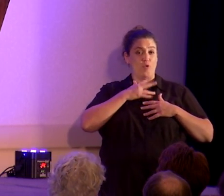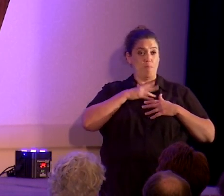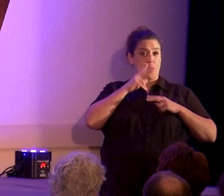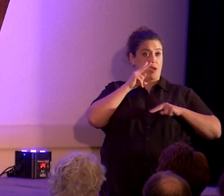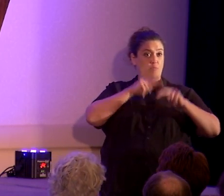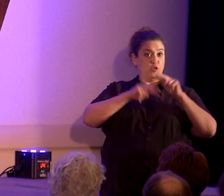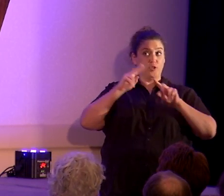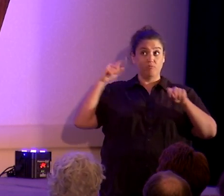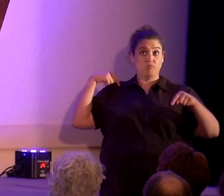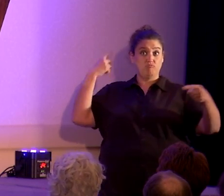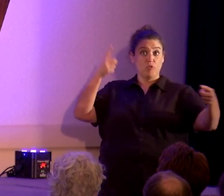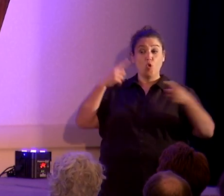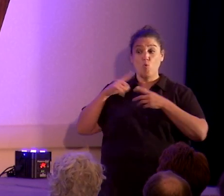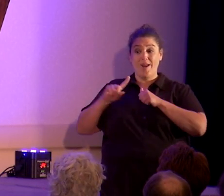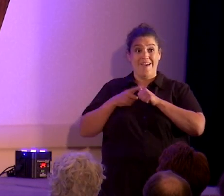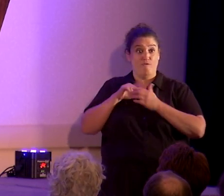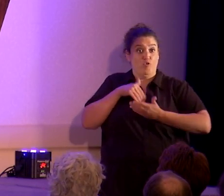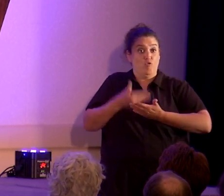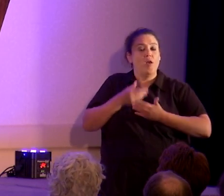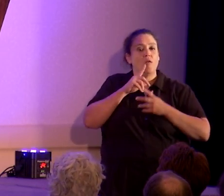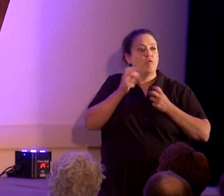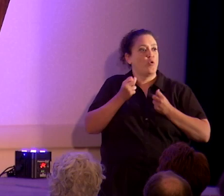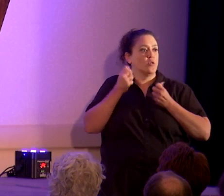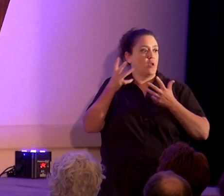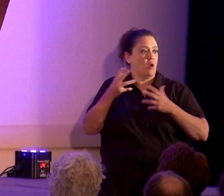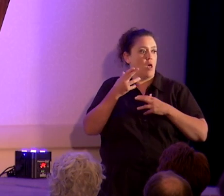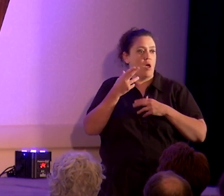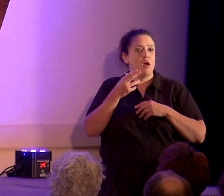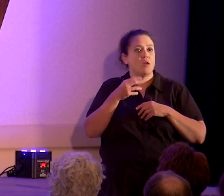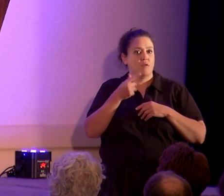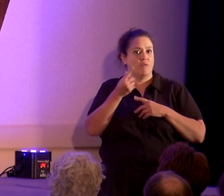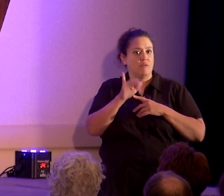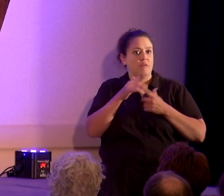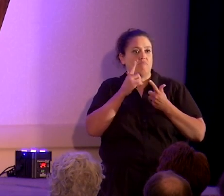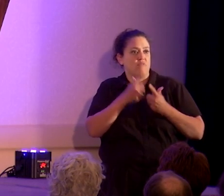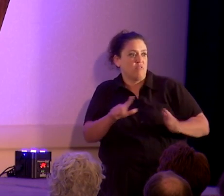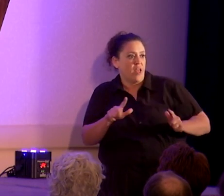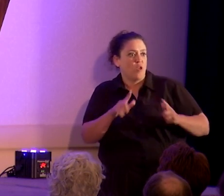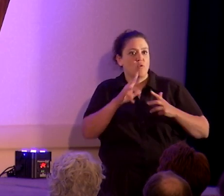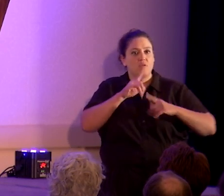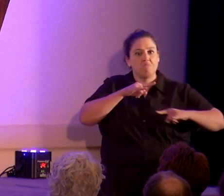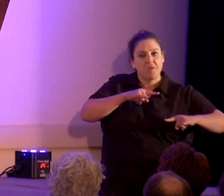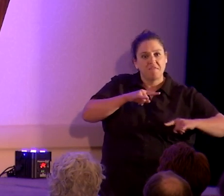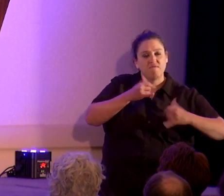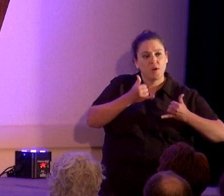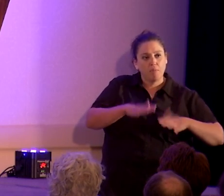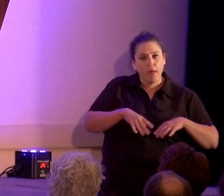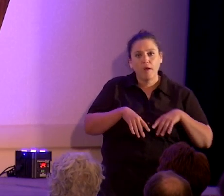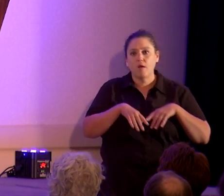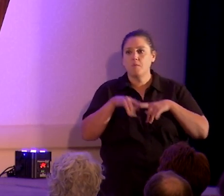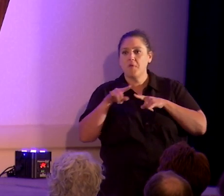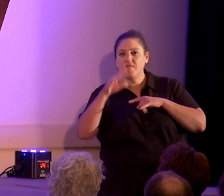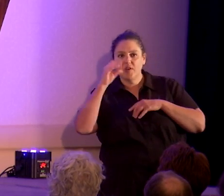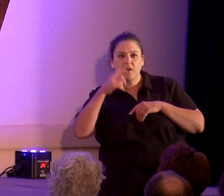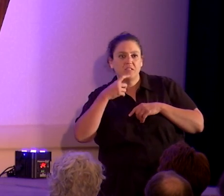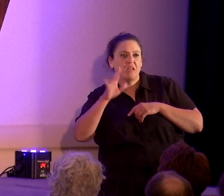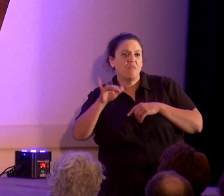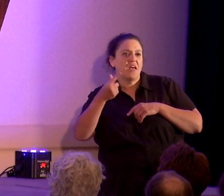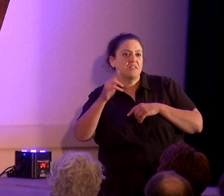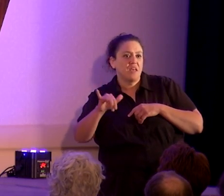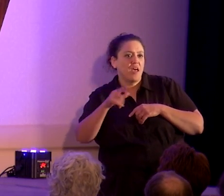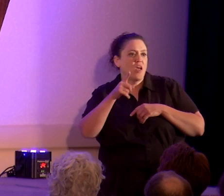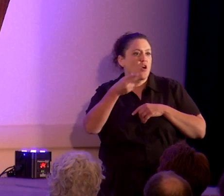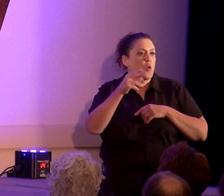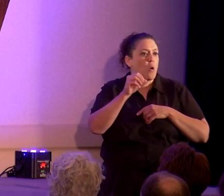is that when I first came in, there was a lot of homosexual language in terms of, you know, making fun of players, making fun of guys, saying that's gay or no